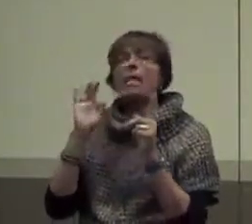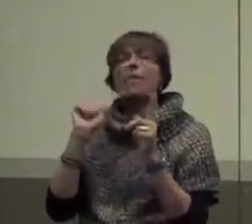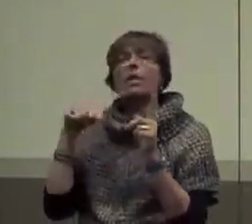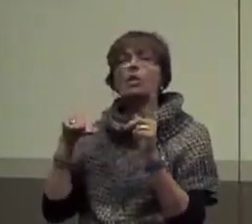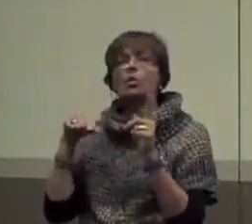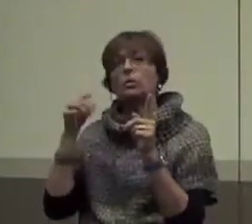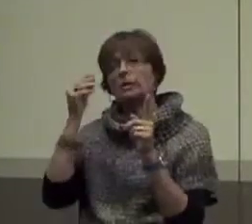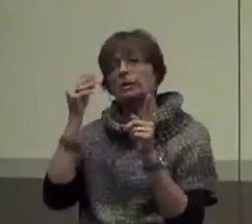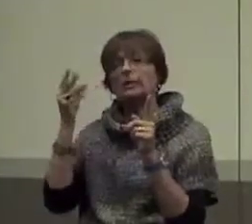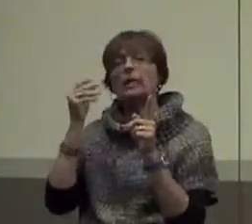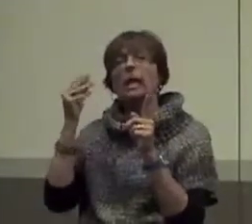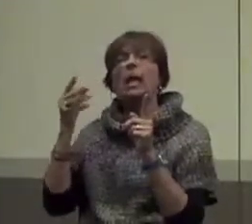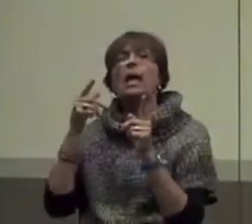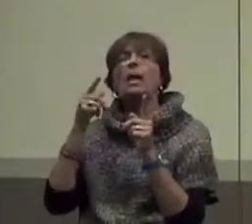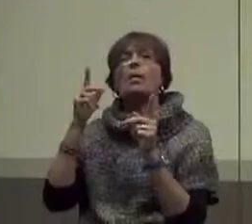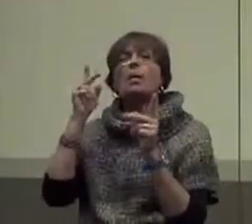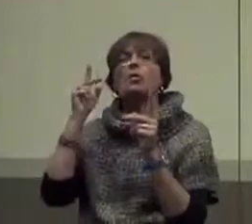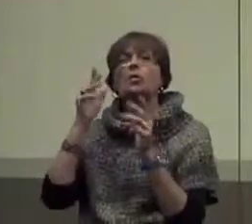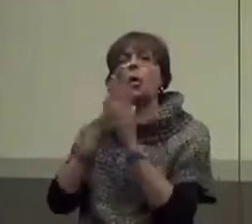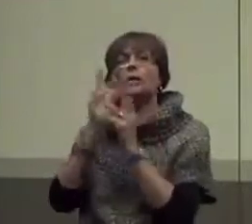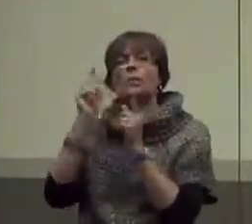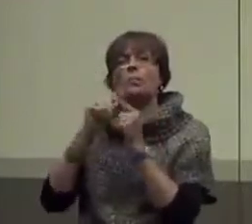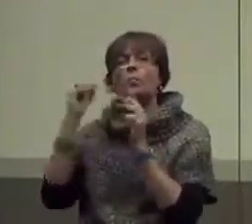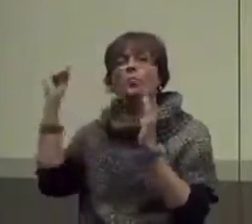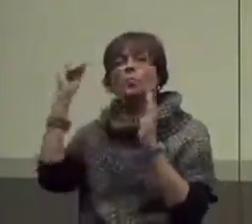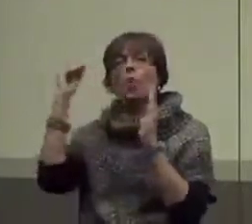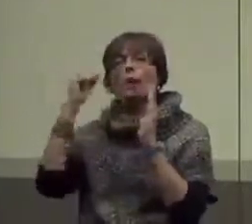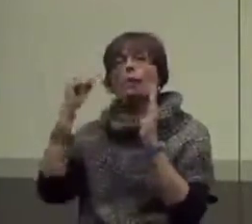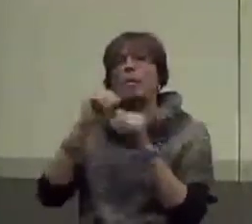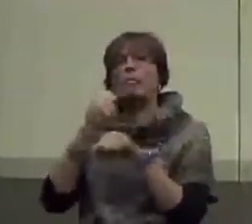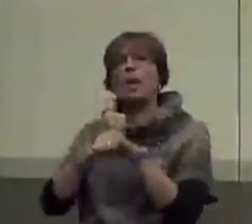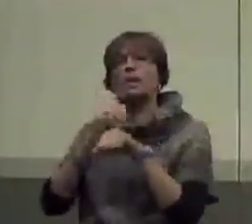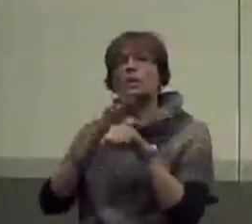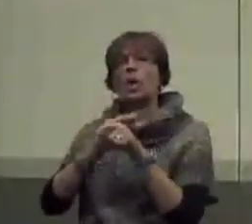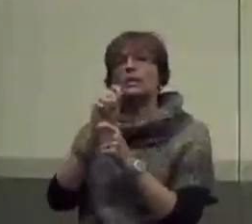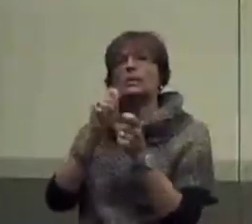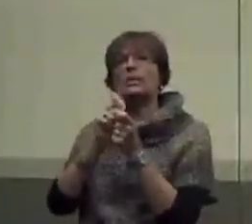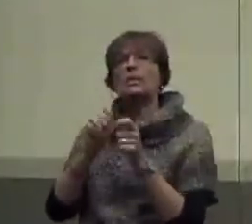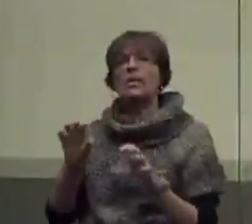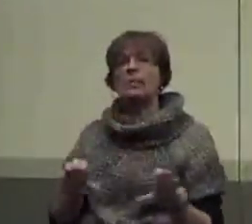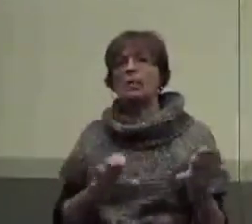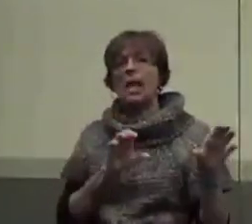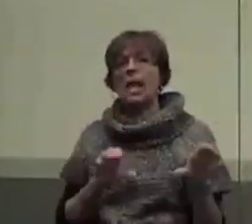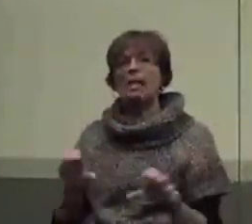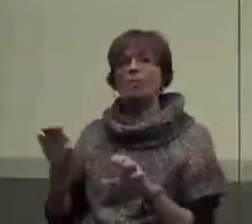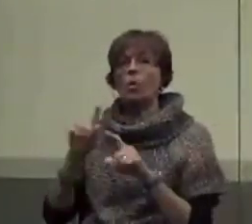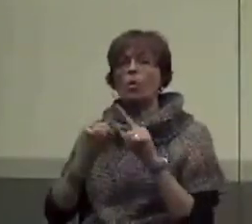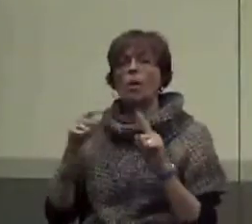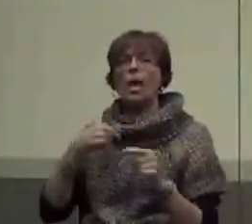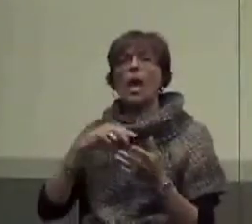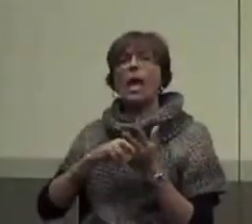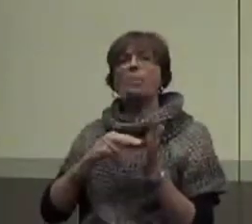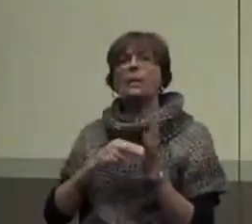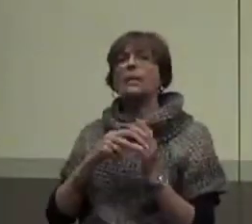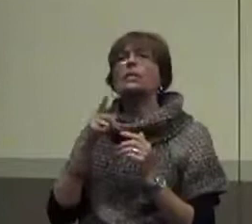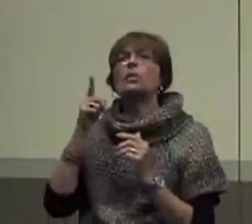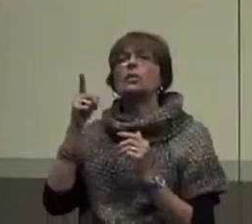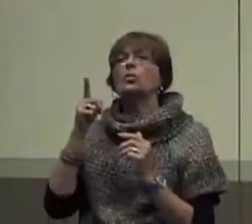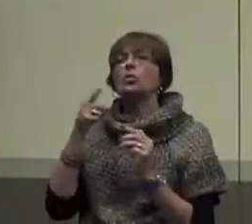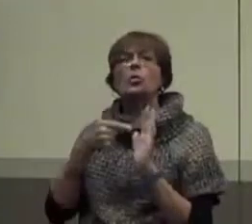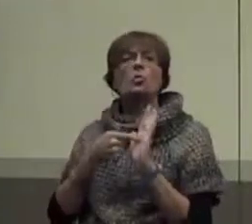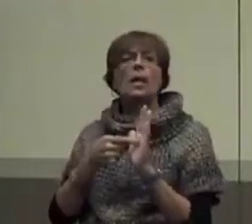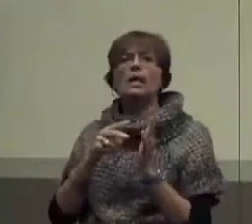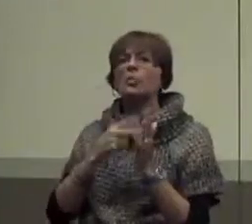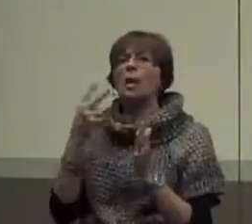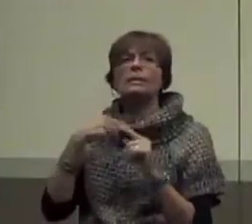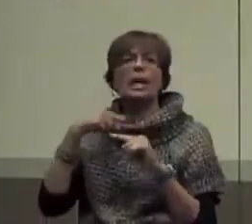FAQs, yes? I mean, you're asking people to write this down based on the specific behavior But I mean, even you played it twice